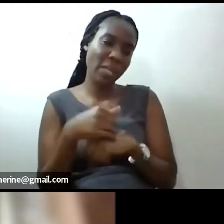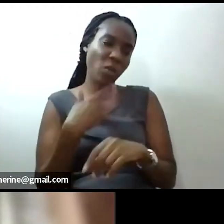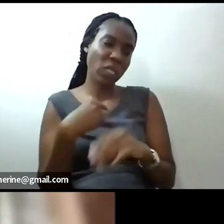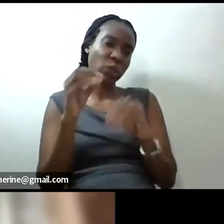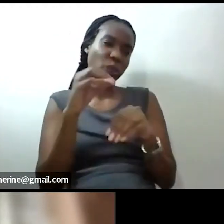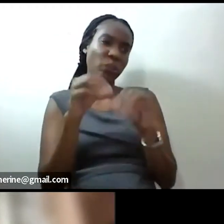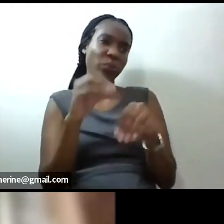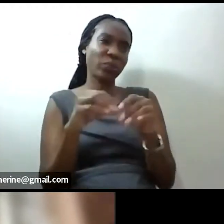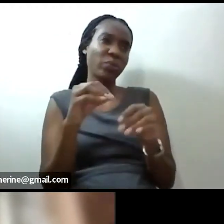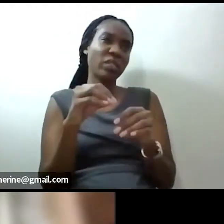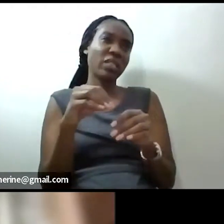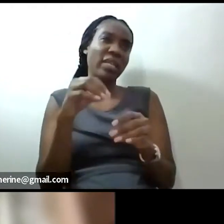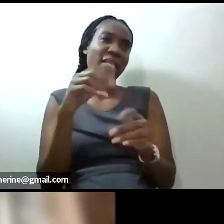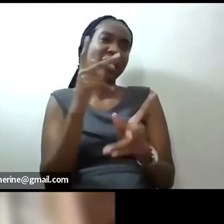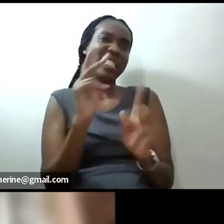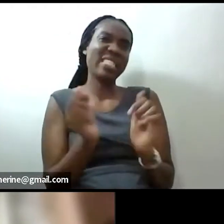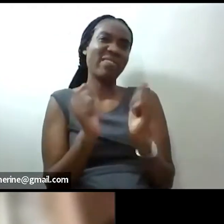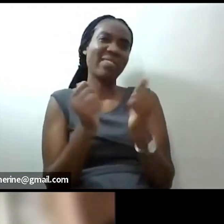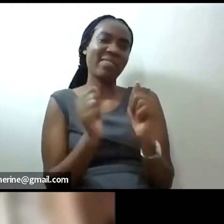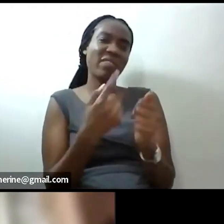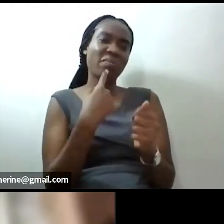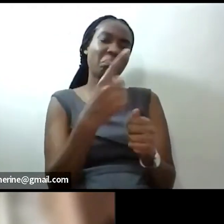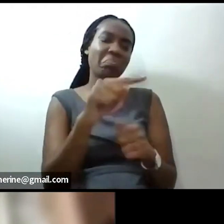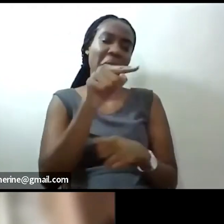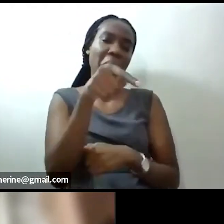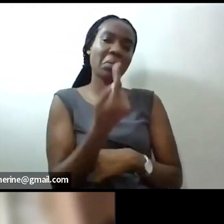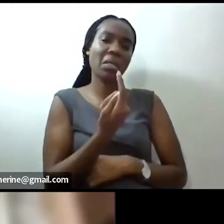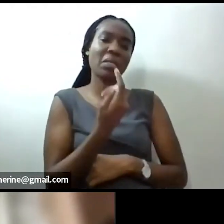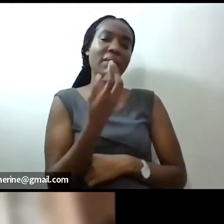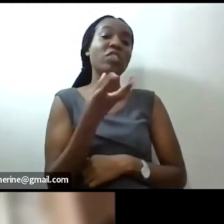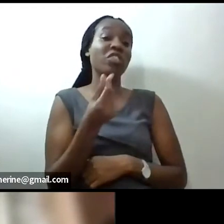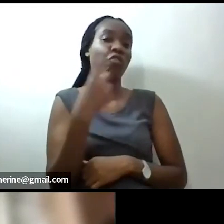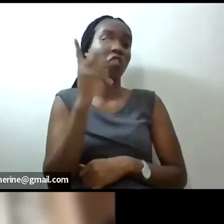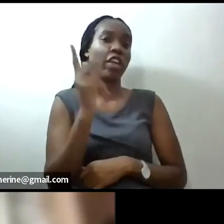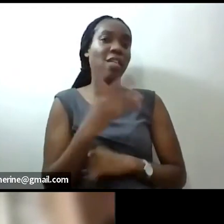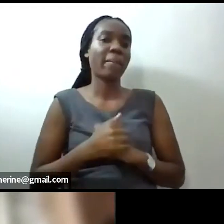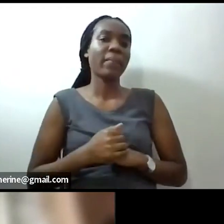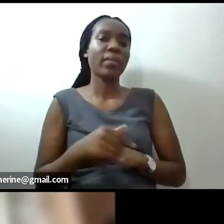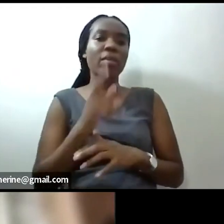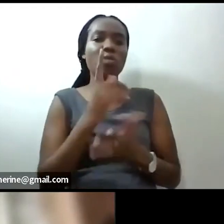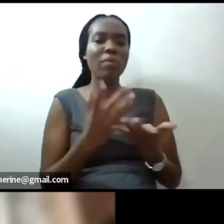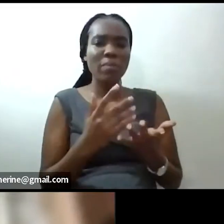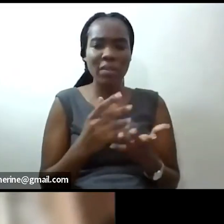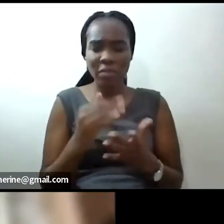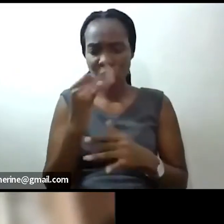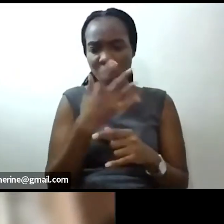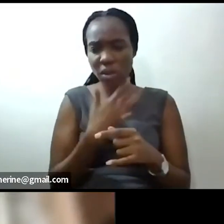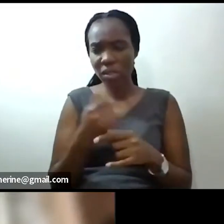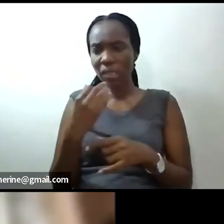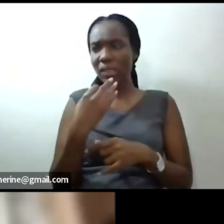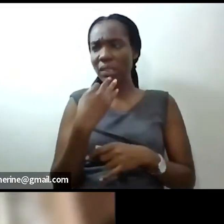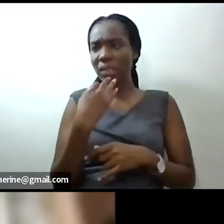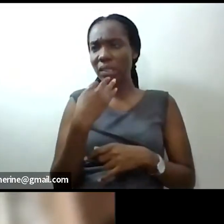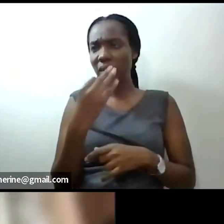the prevailing interest rate for a 364 paper is 15%. Actually, currently,